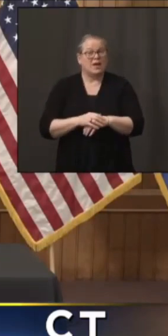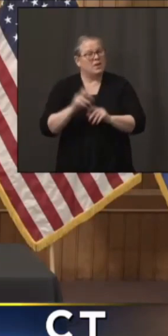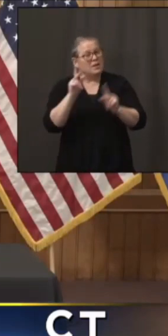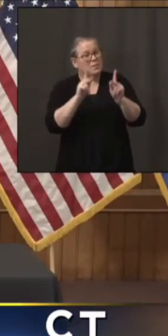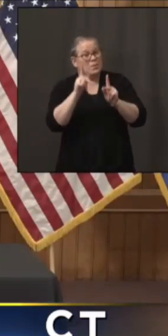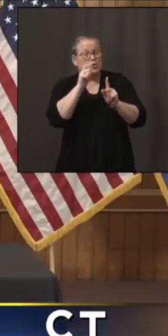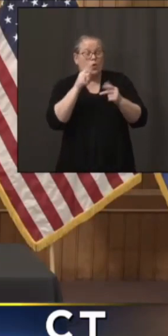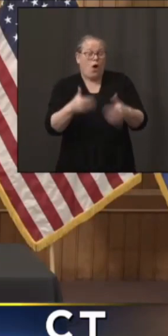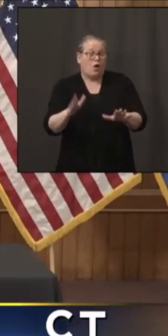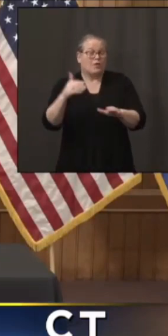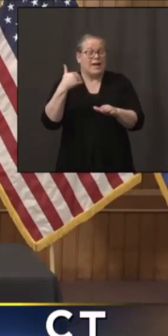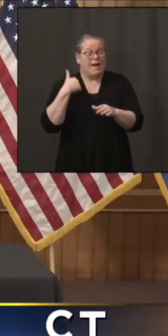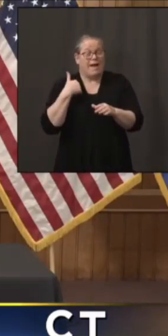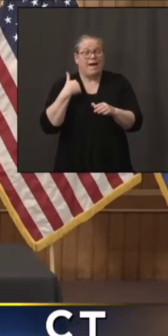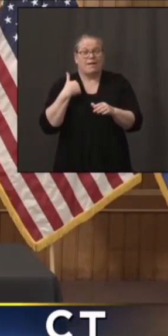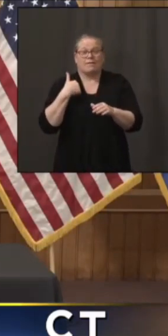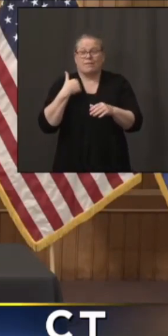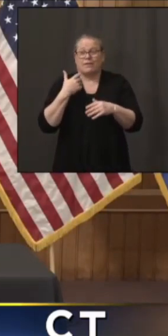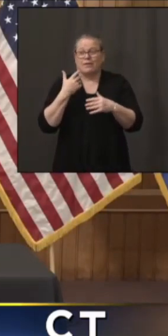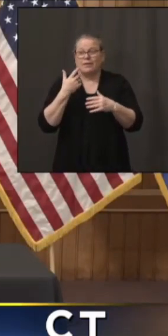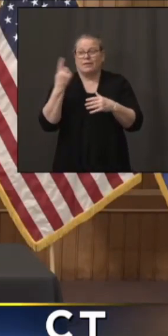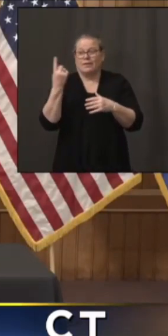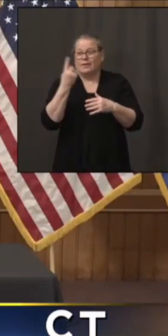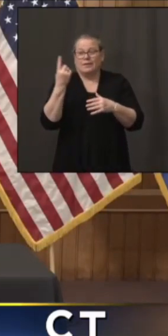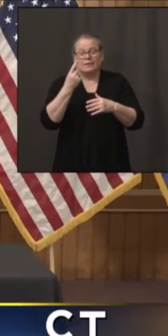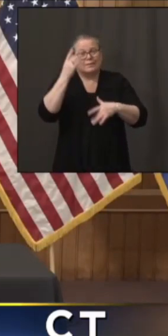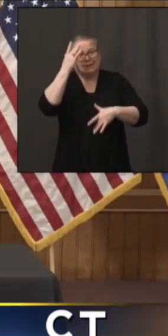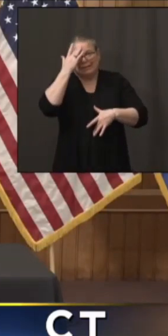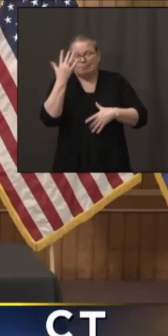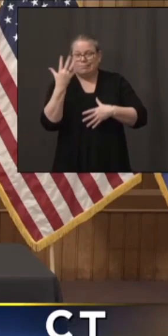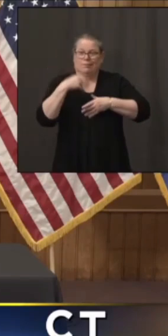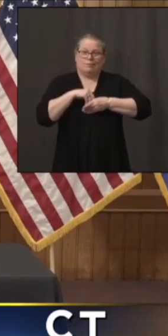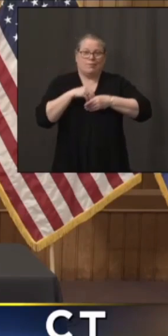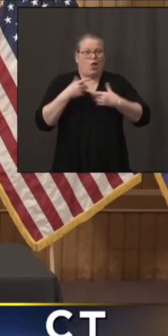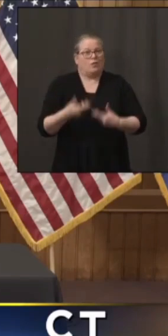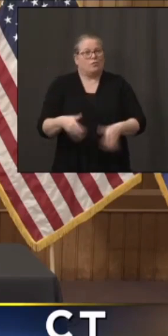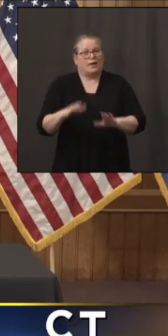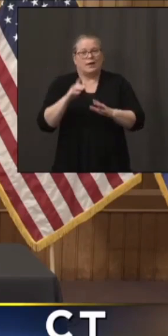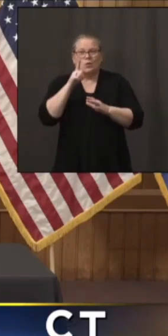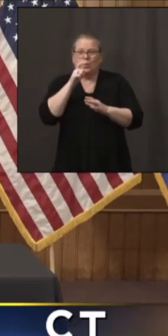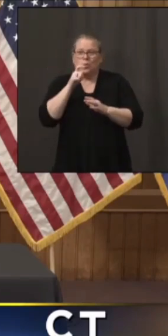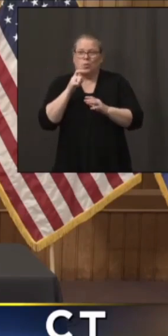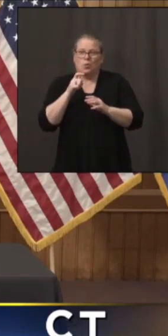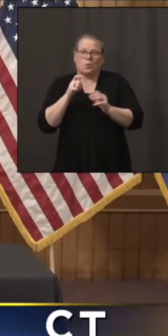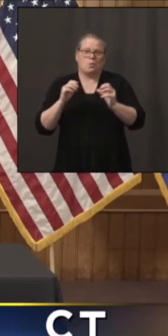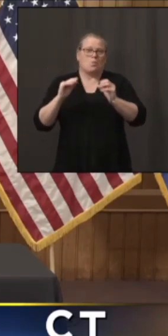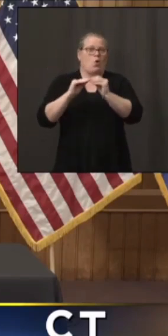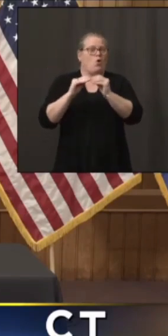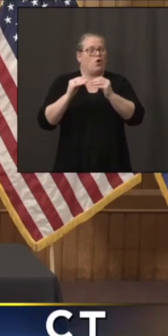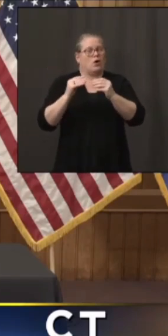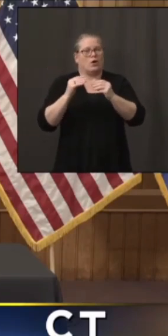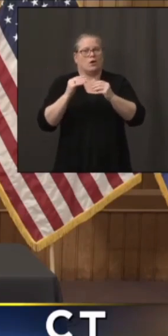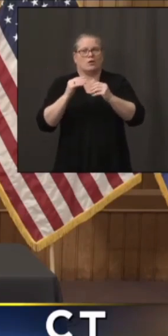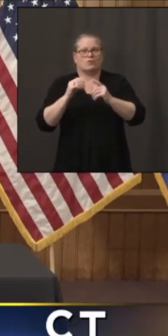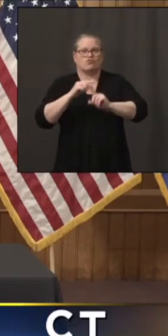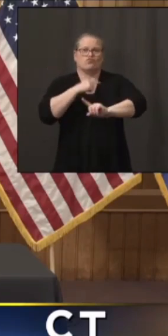pre-existing conditions who are at greater risk of getting this virus, that